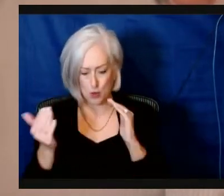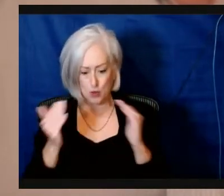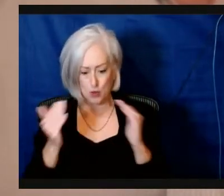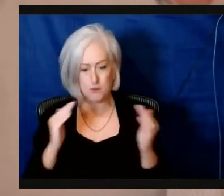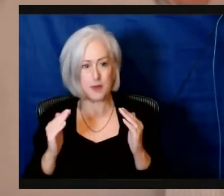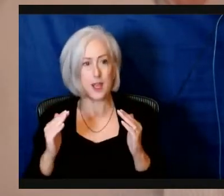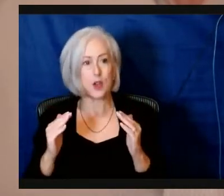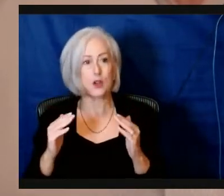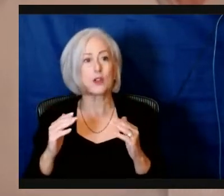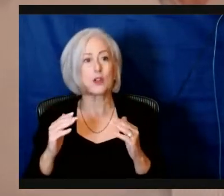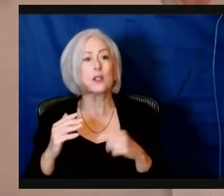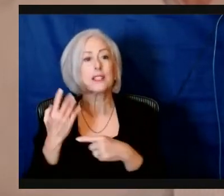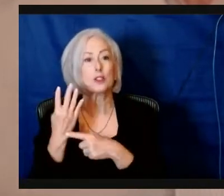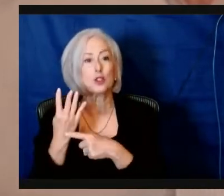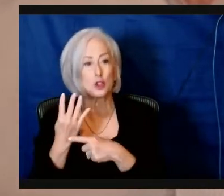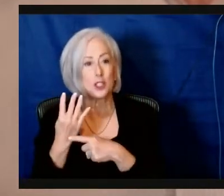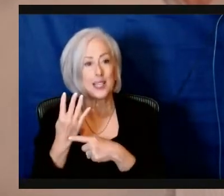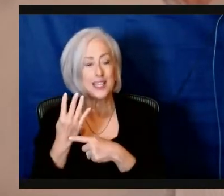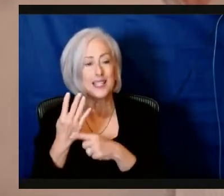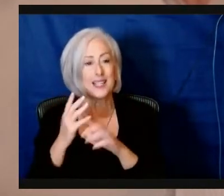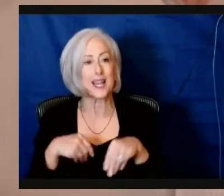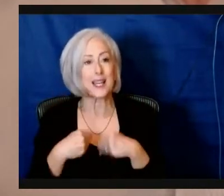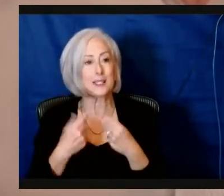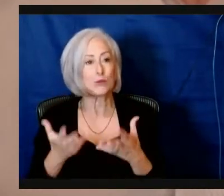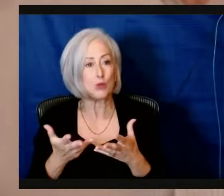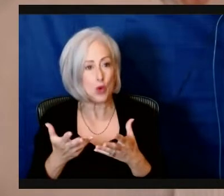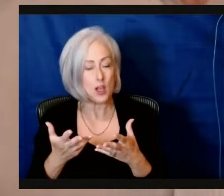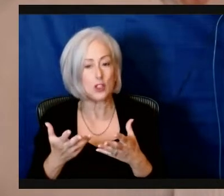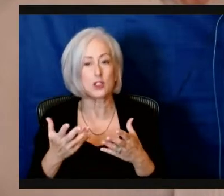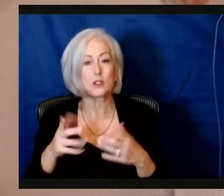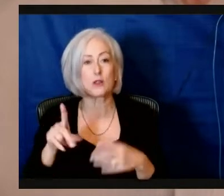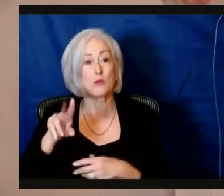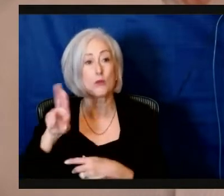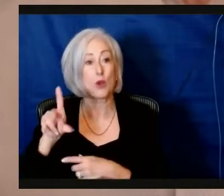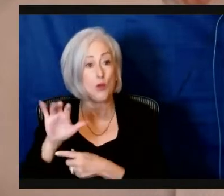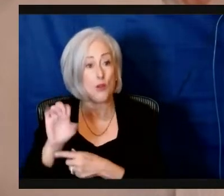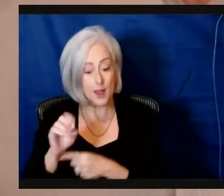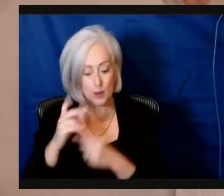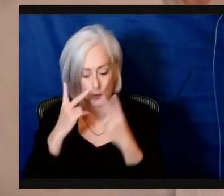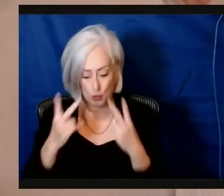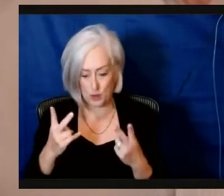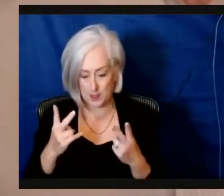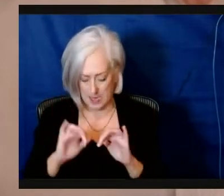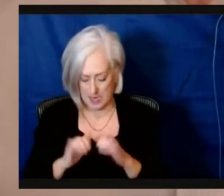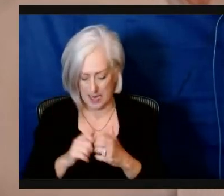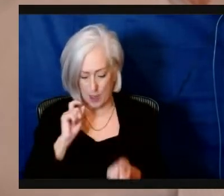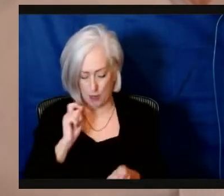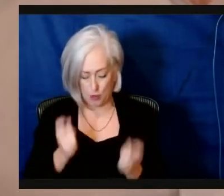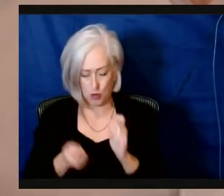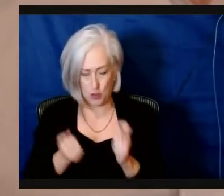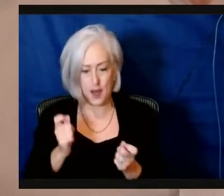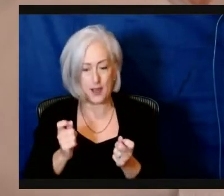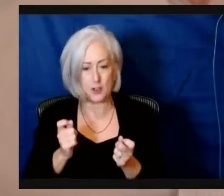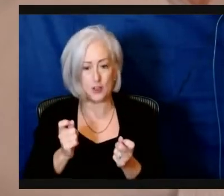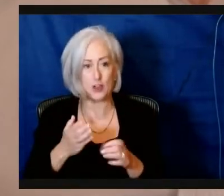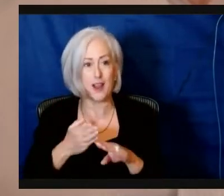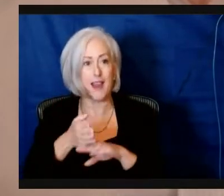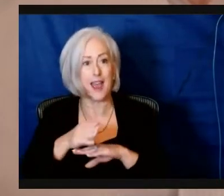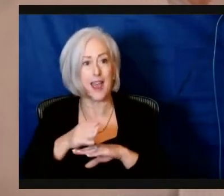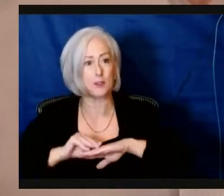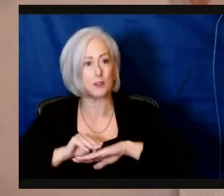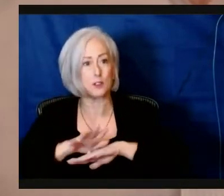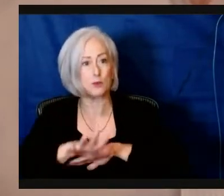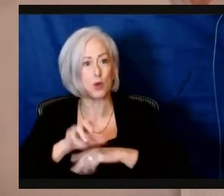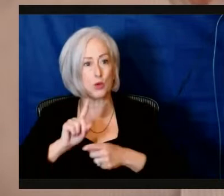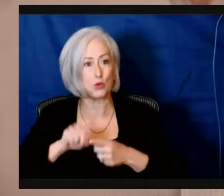profiles and see how they've changed following exposure to these different stresses. So the experiment's not complete